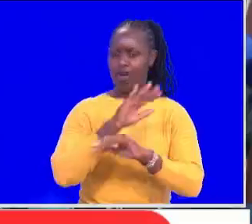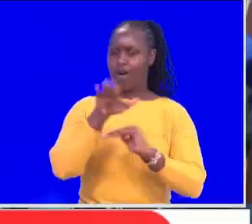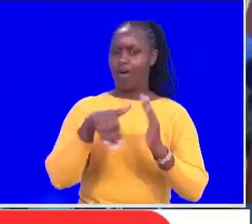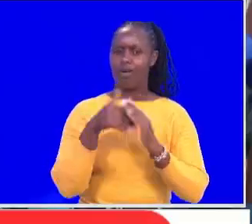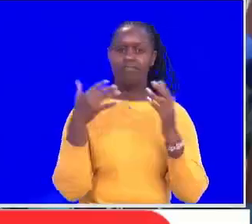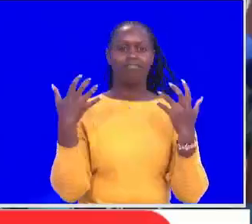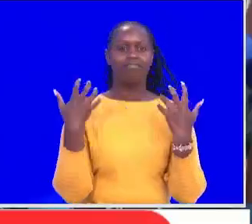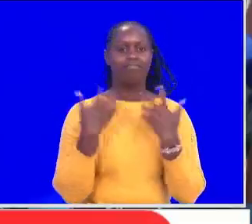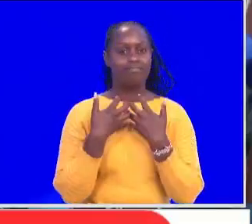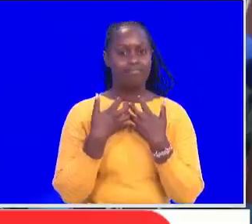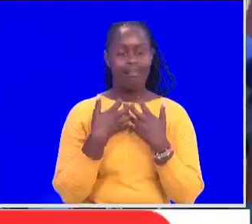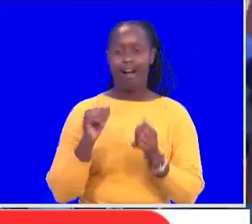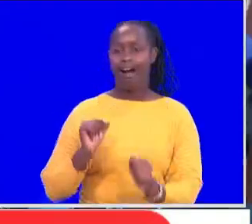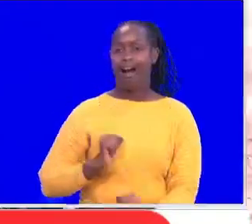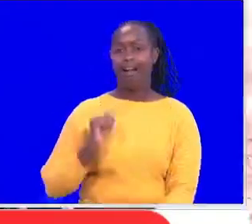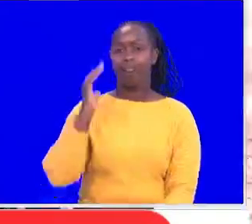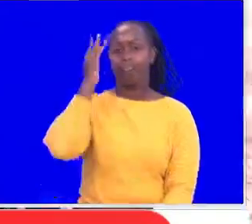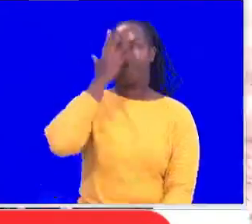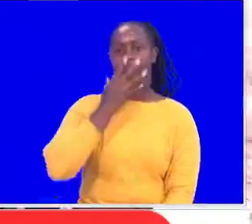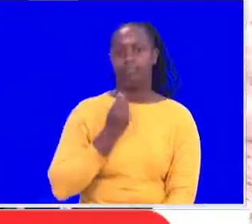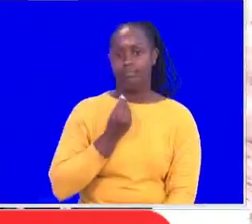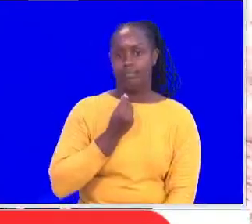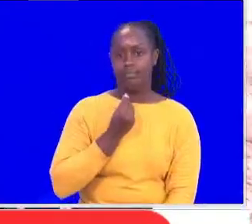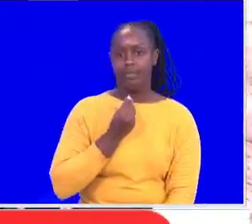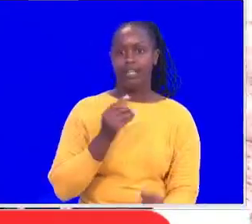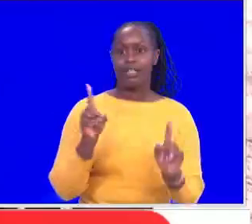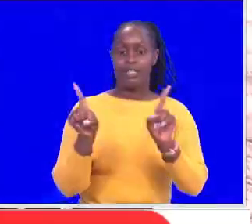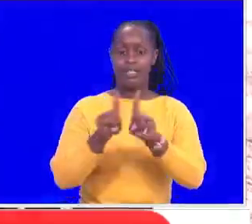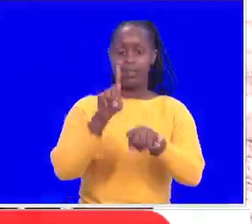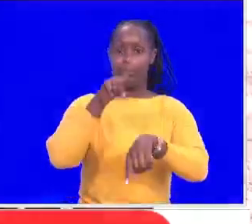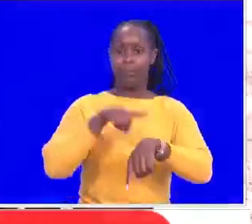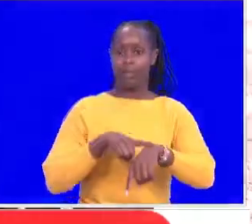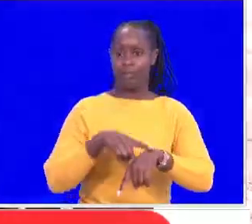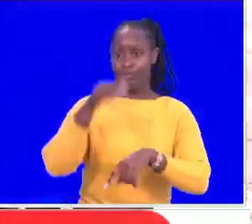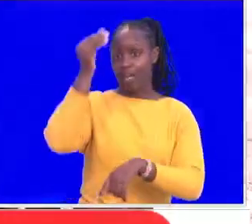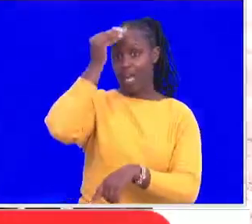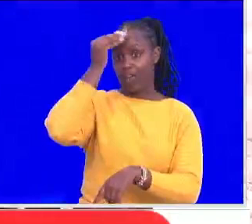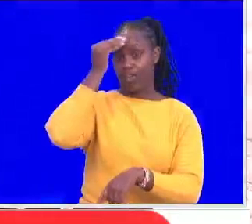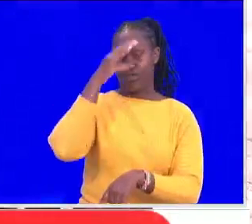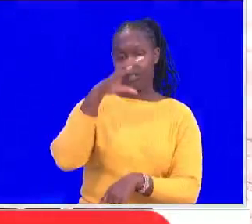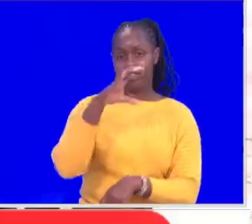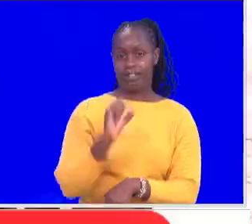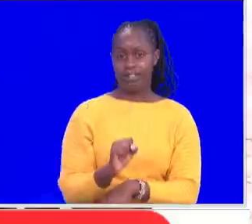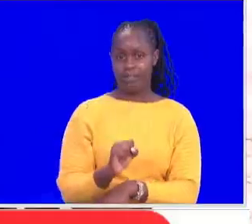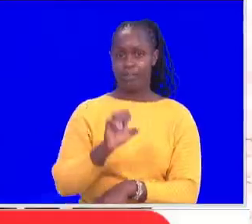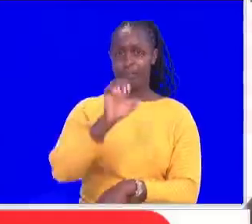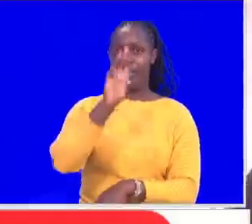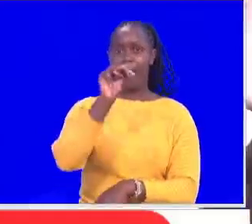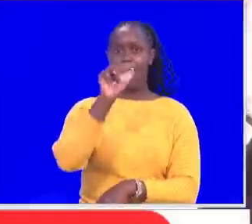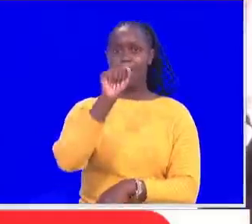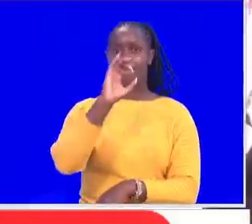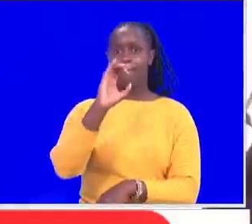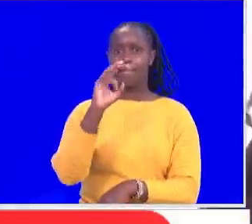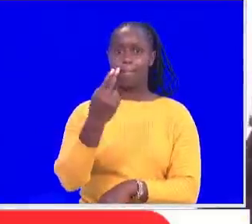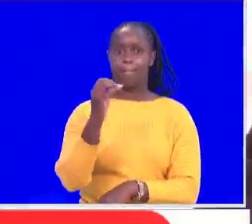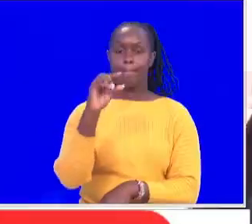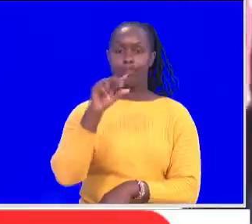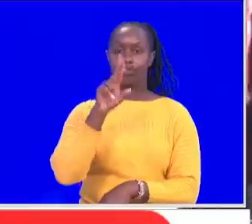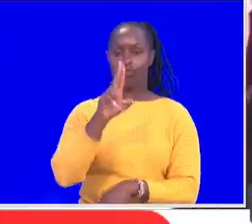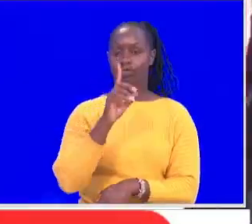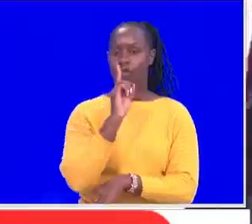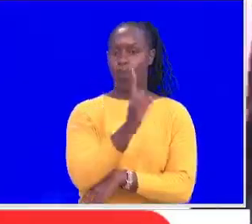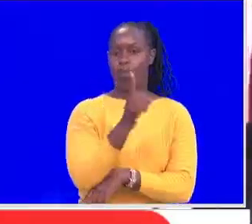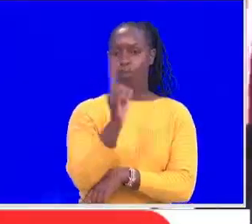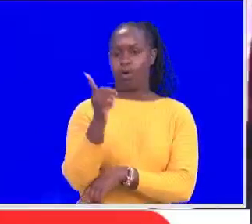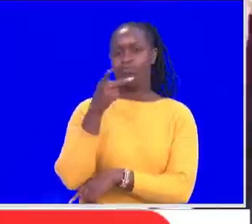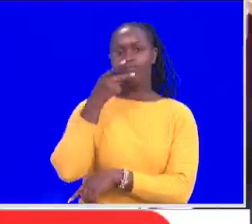inafanana, wasichana walembo. At the same time, Education Cabinet Secretary Ezekiel Machogu has sent a stern warning